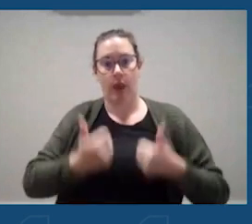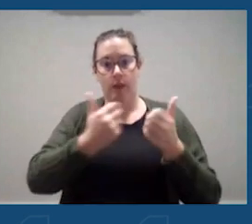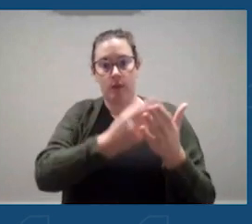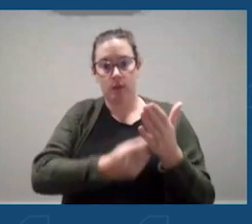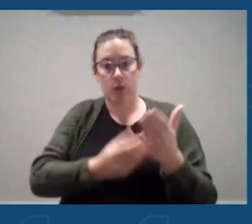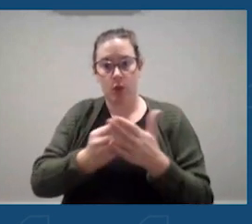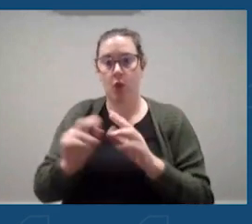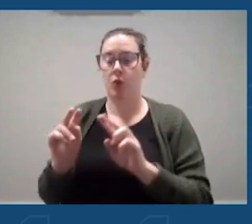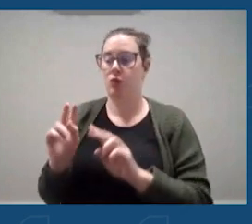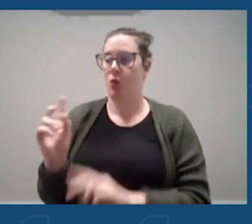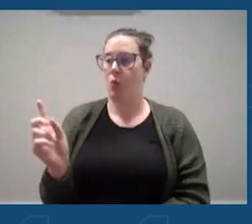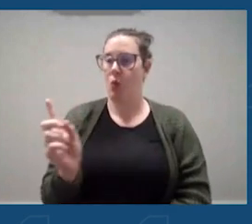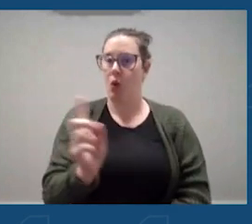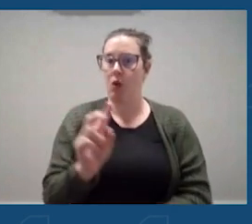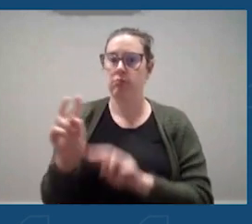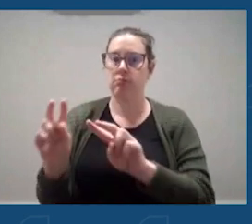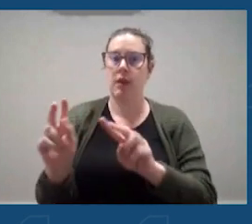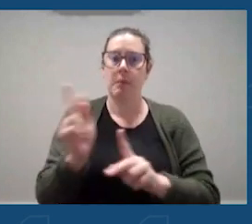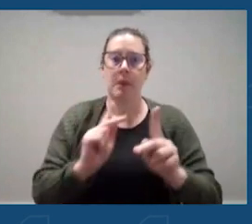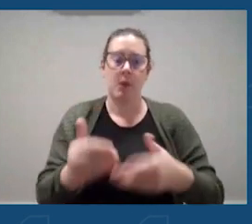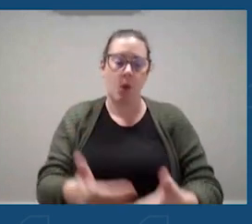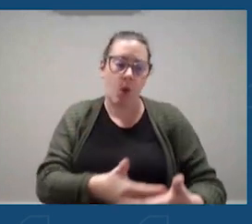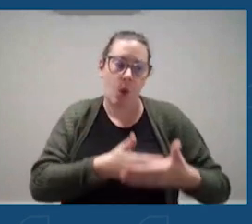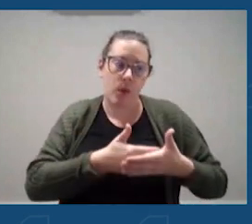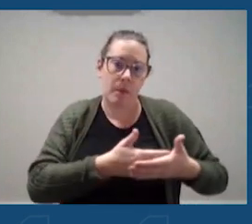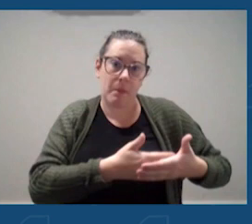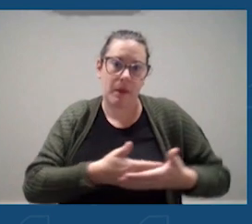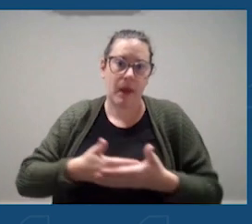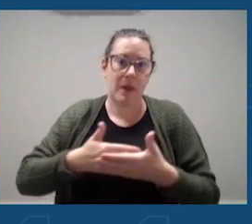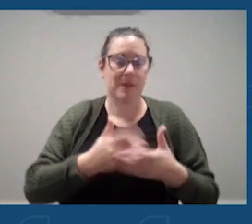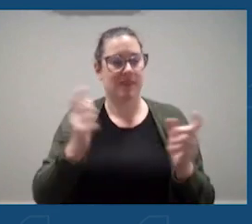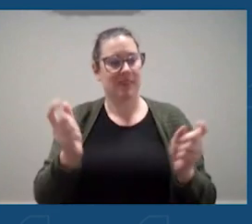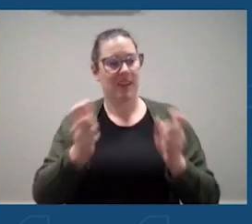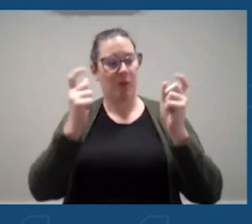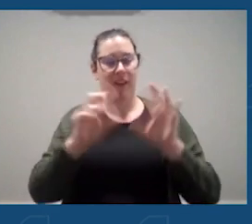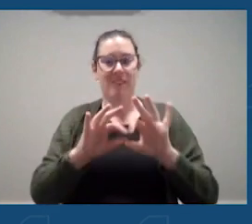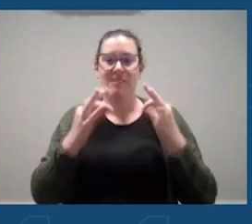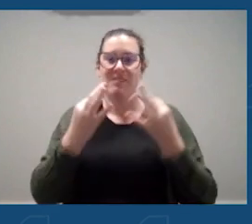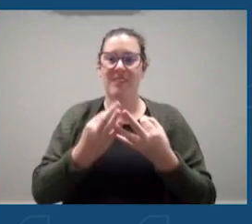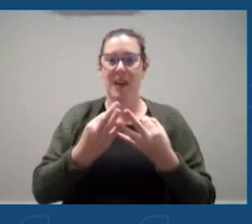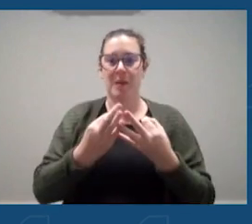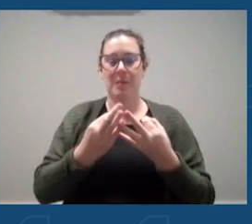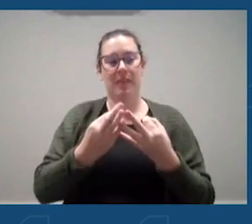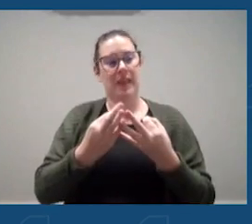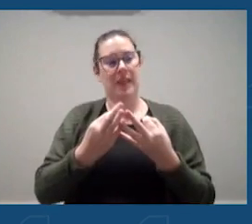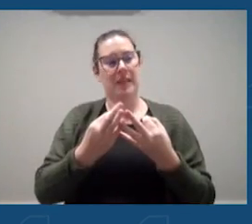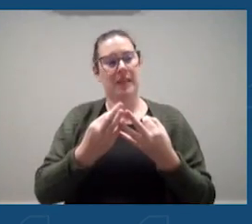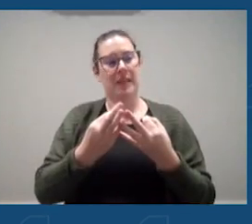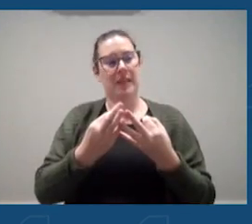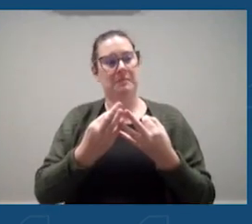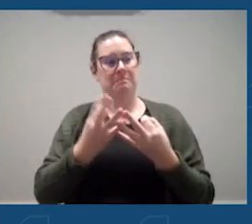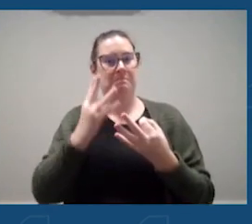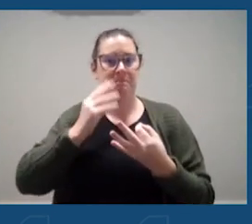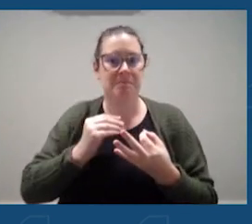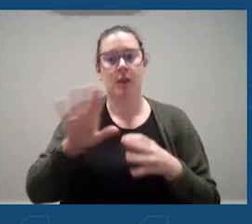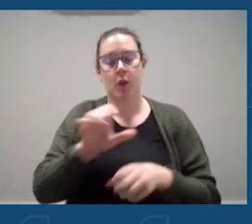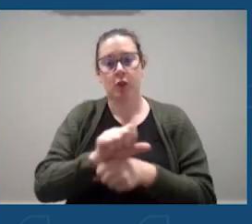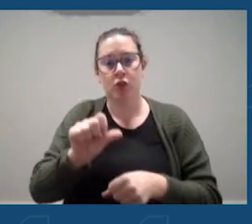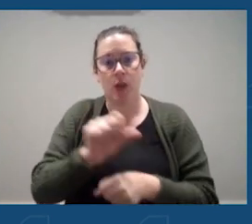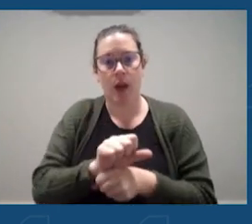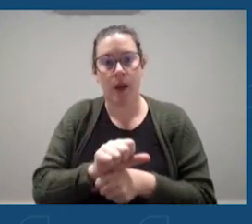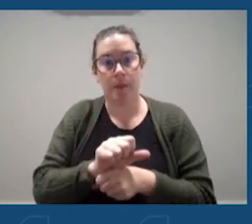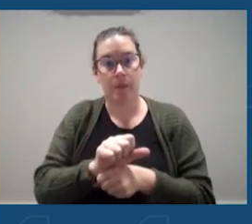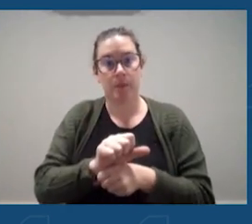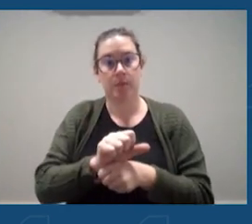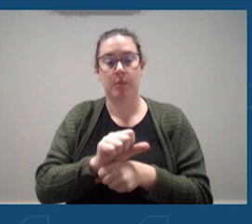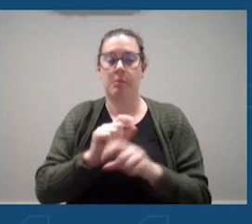holding babies and celebrating family milestones and doing their jobs, and you know they never survived. They didn't